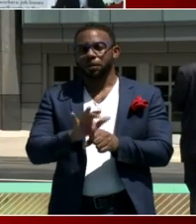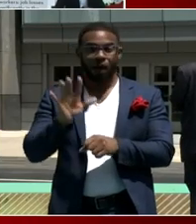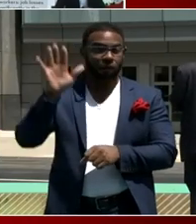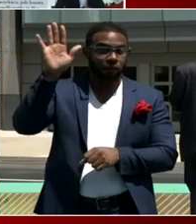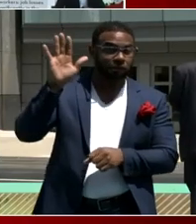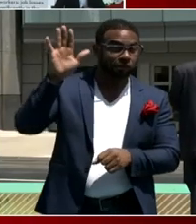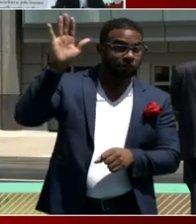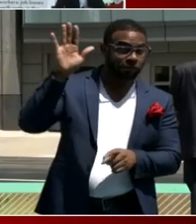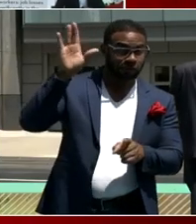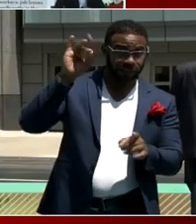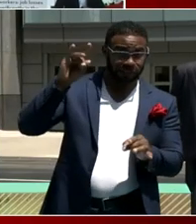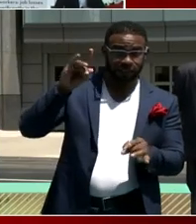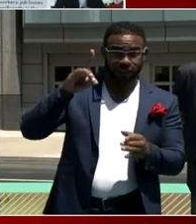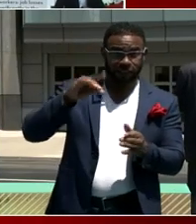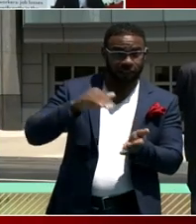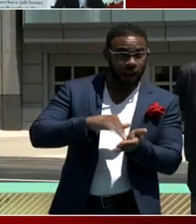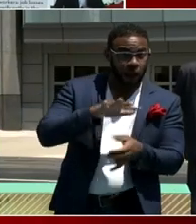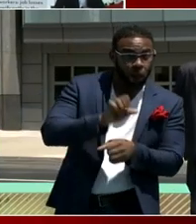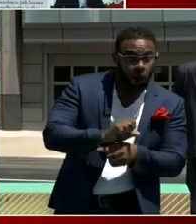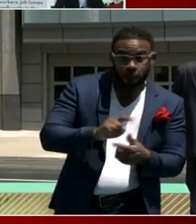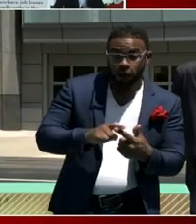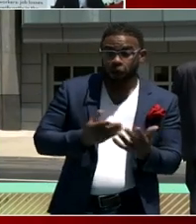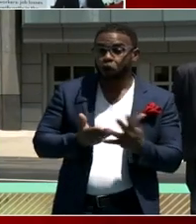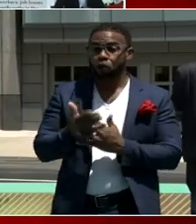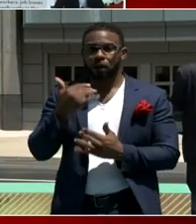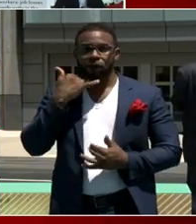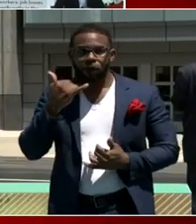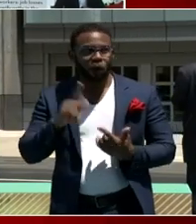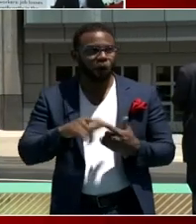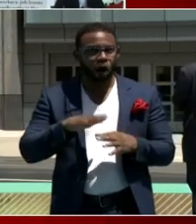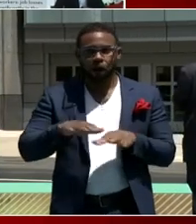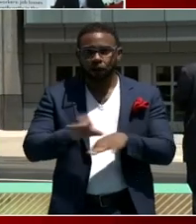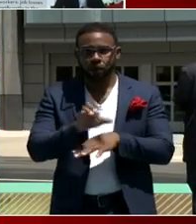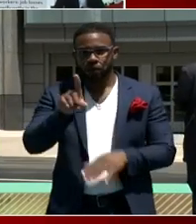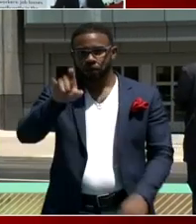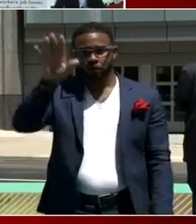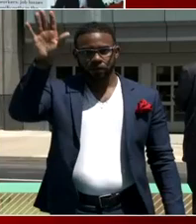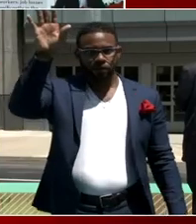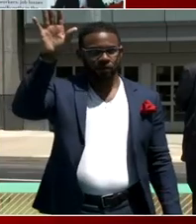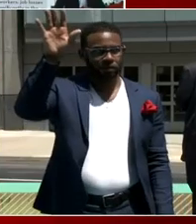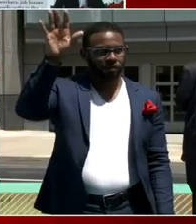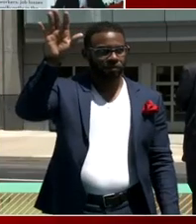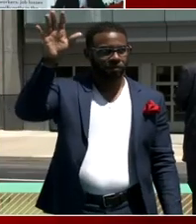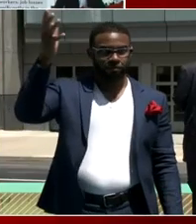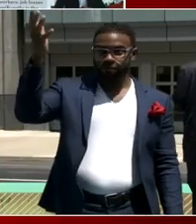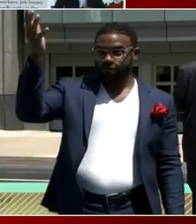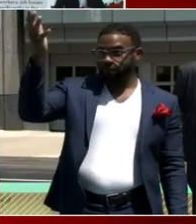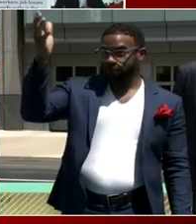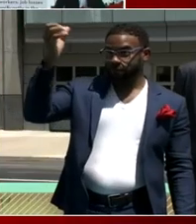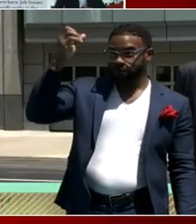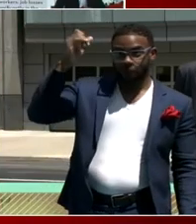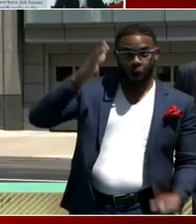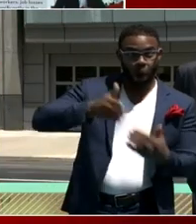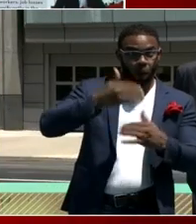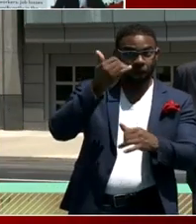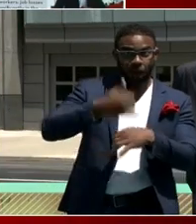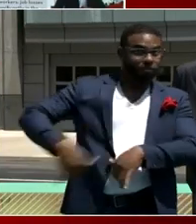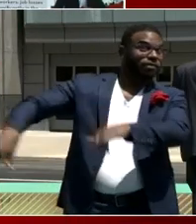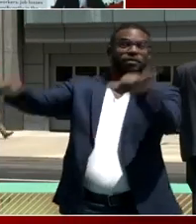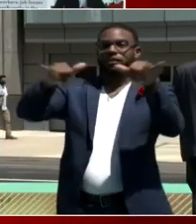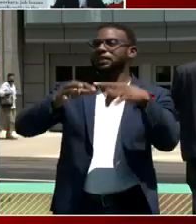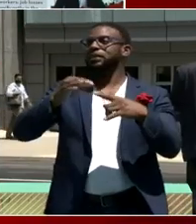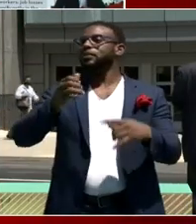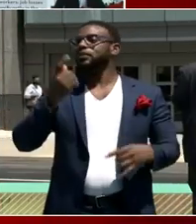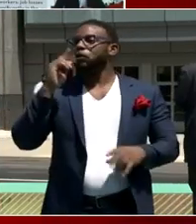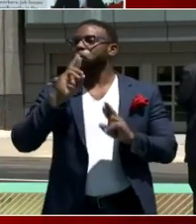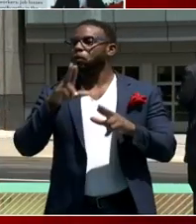show of hands, did a doctor's appointment through their phone or on their computer? I think it's almost unanimous, except